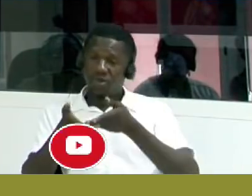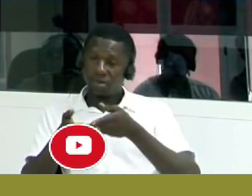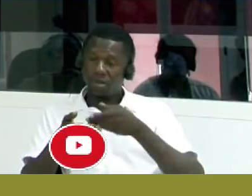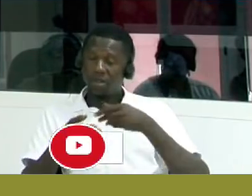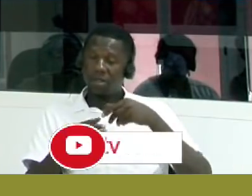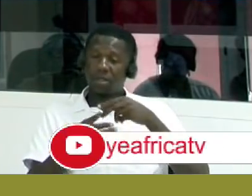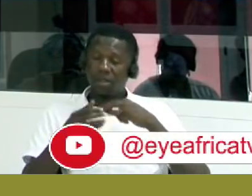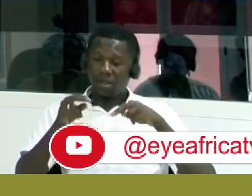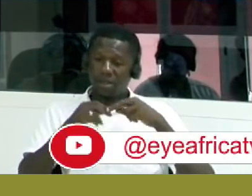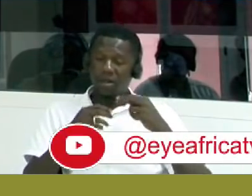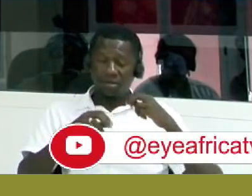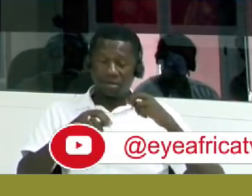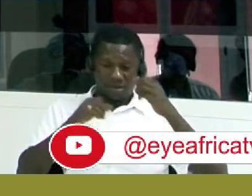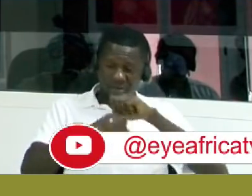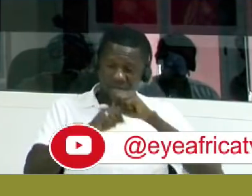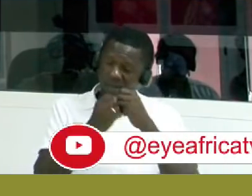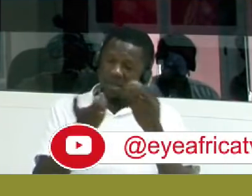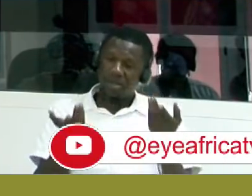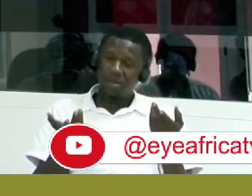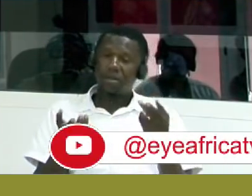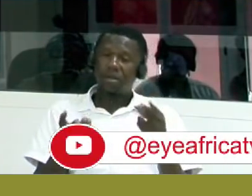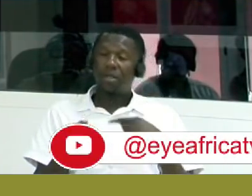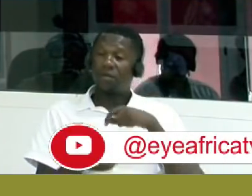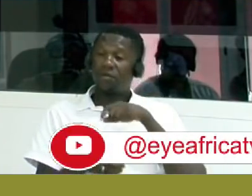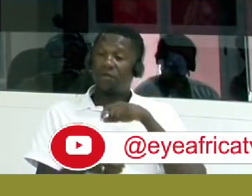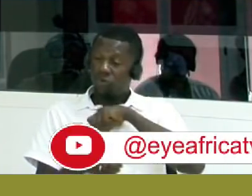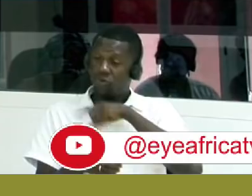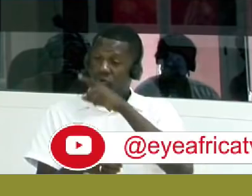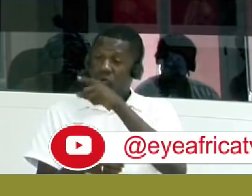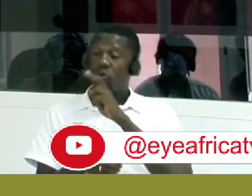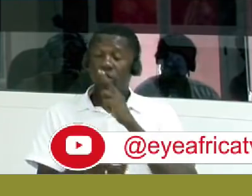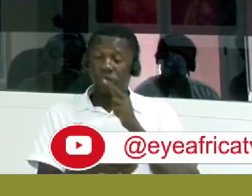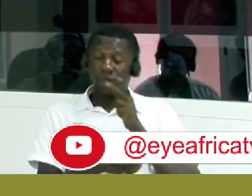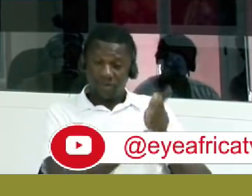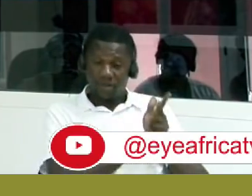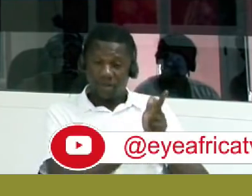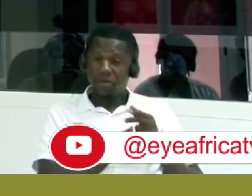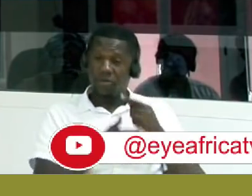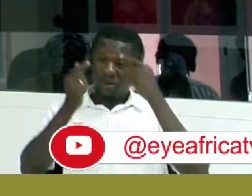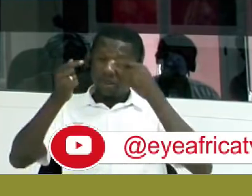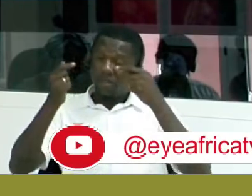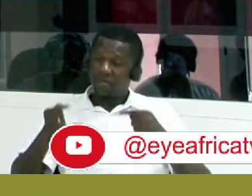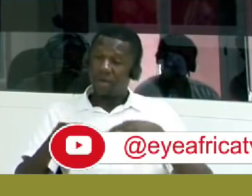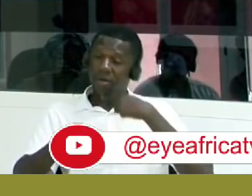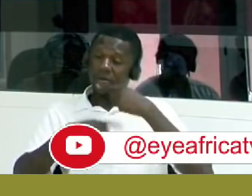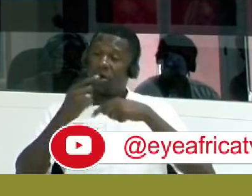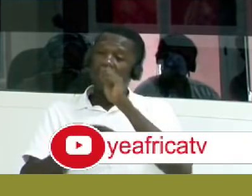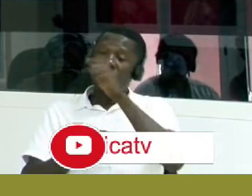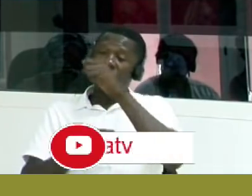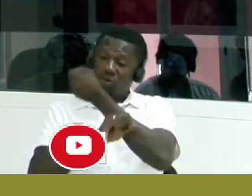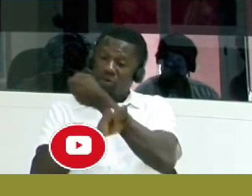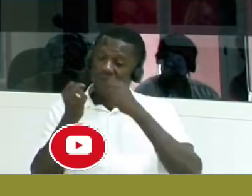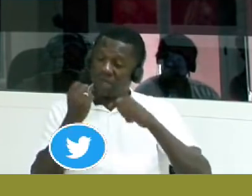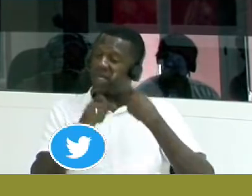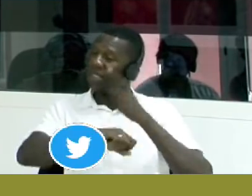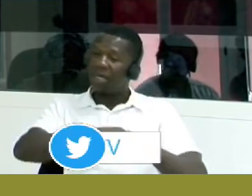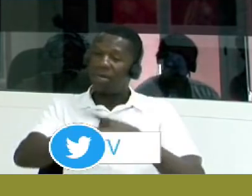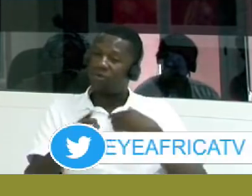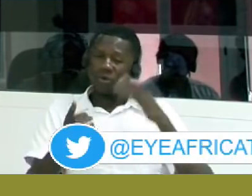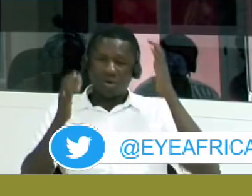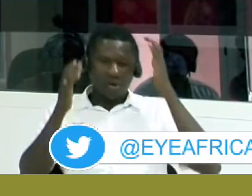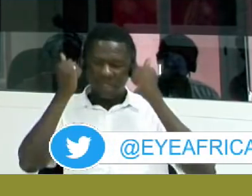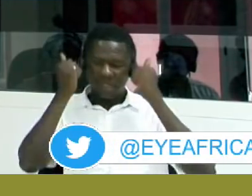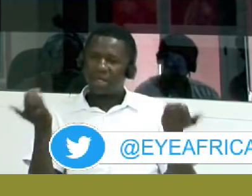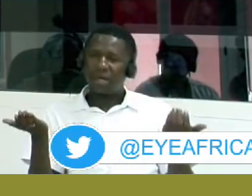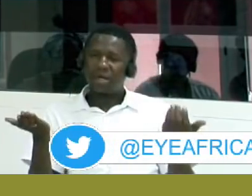am polluting the record. It is for you, who is the witness, to testify about your circumstance at the time so that we understand